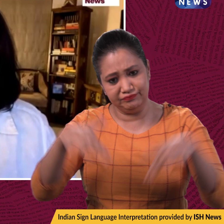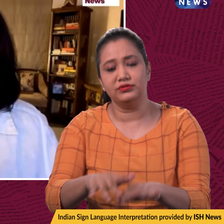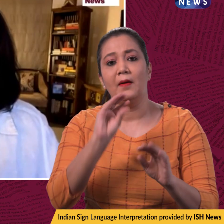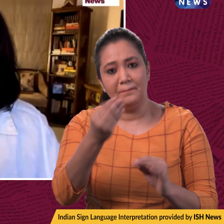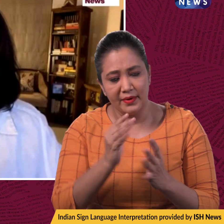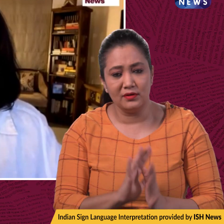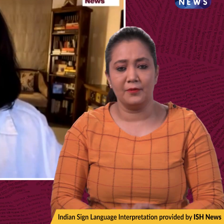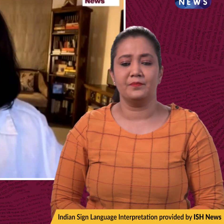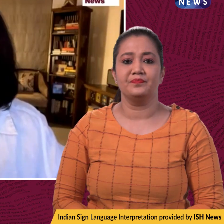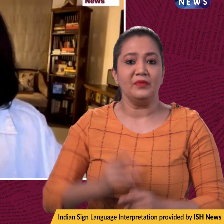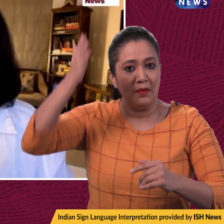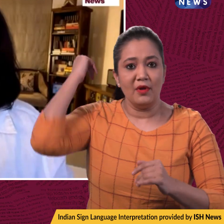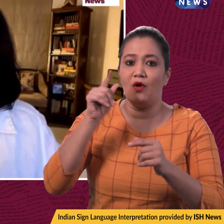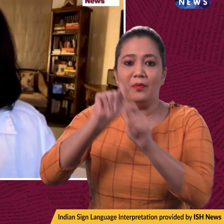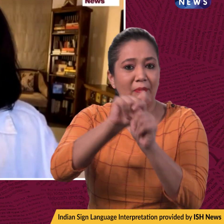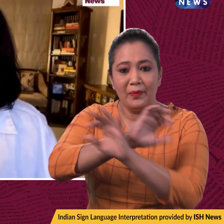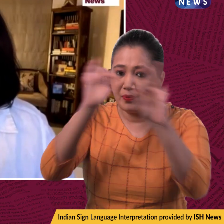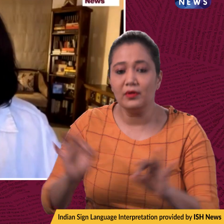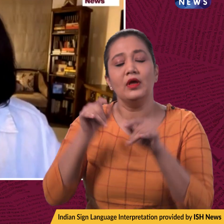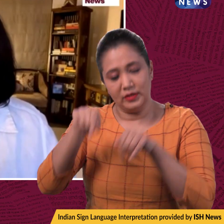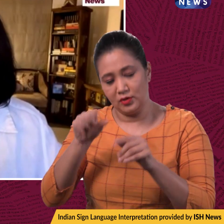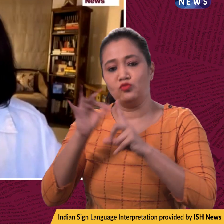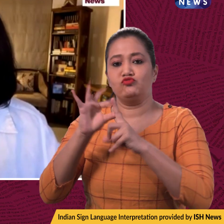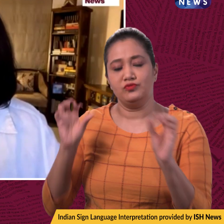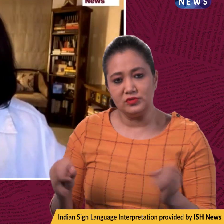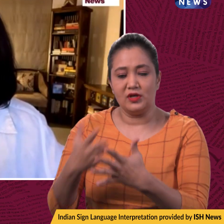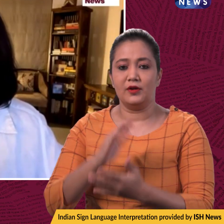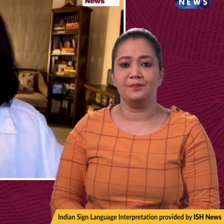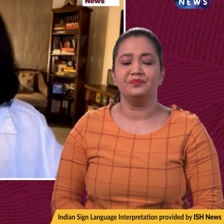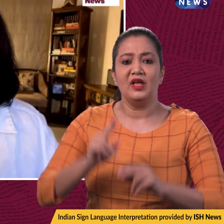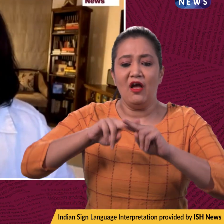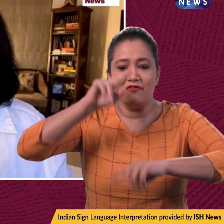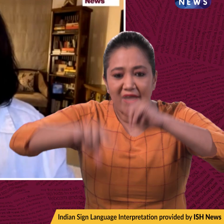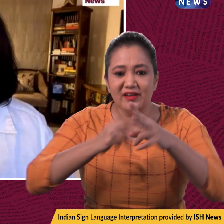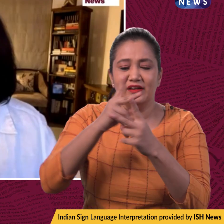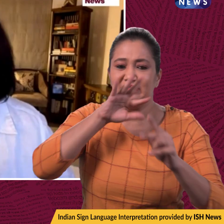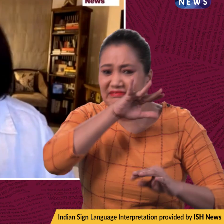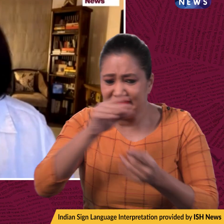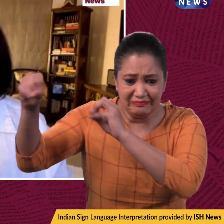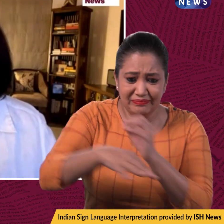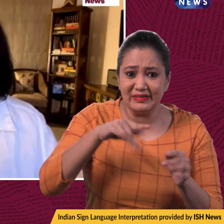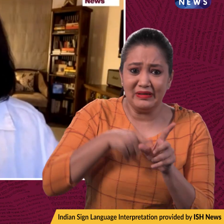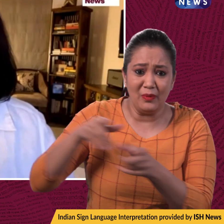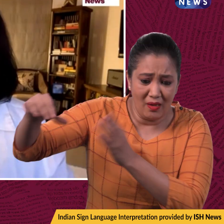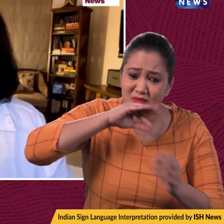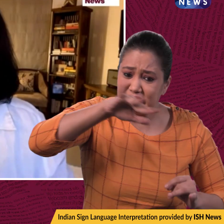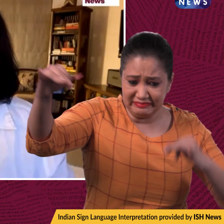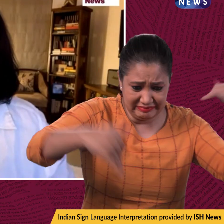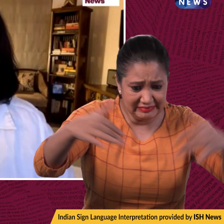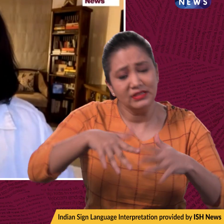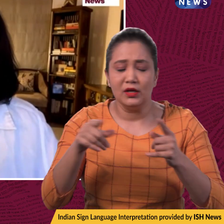being constructed in areas that did not have them already. The government will also, he said, shut down industries that are discharging waste into the